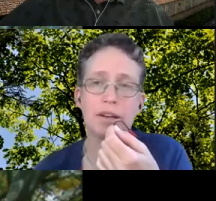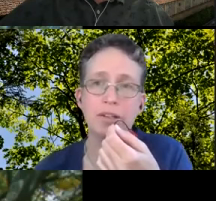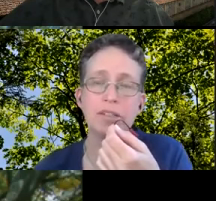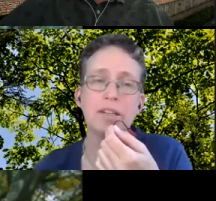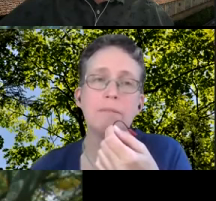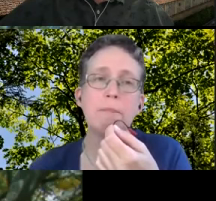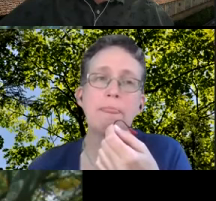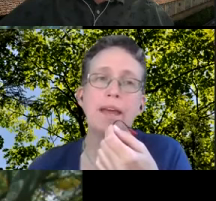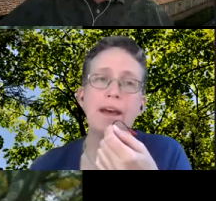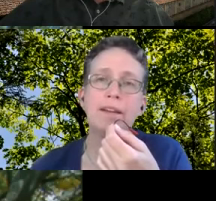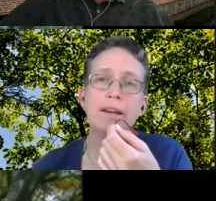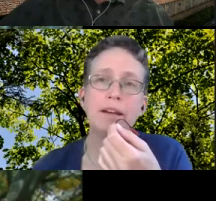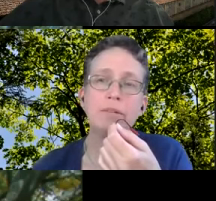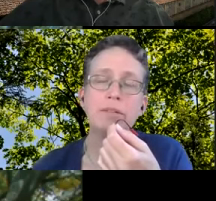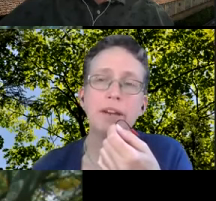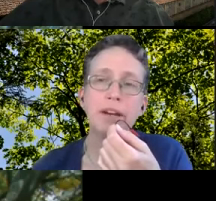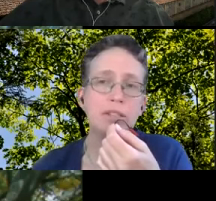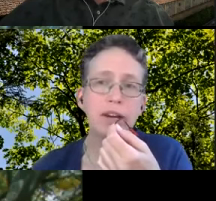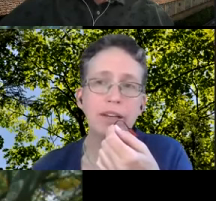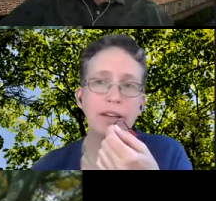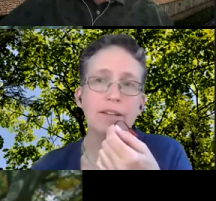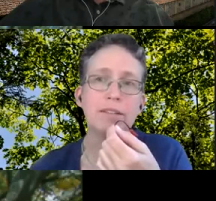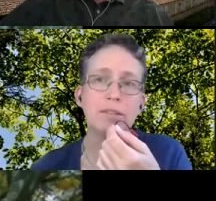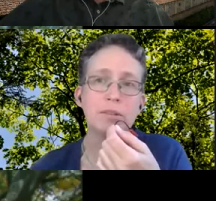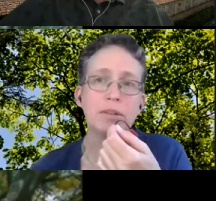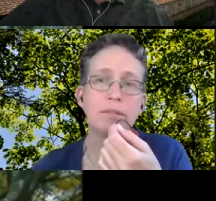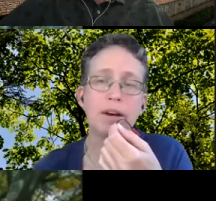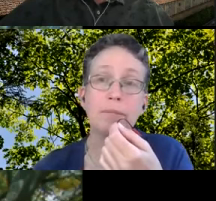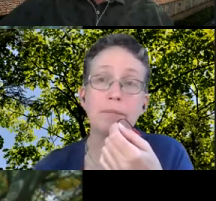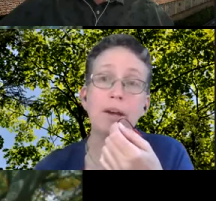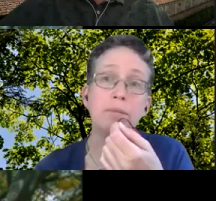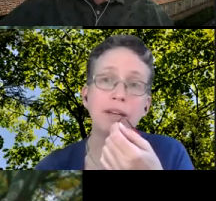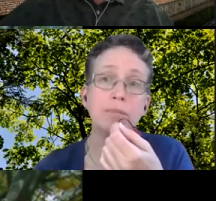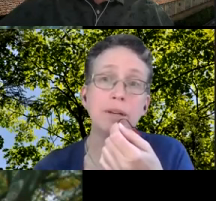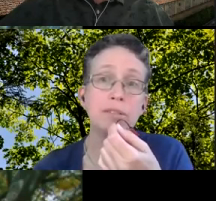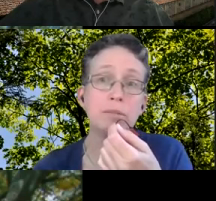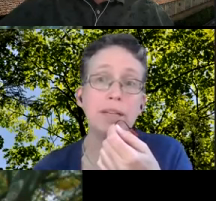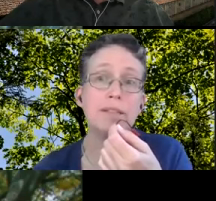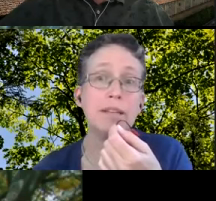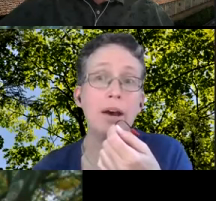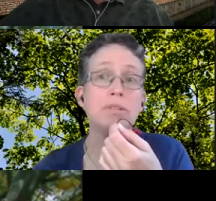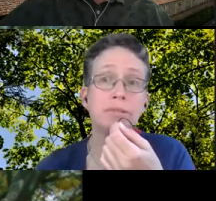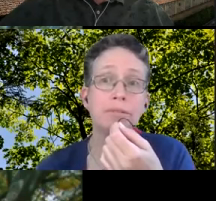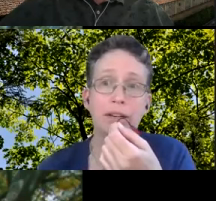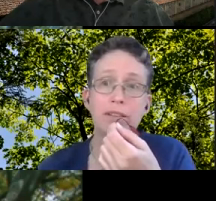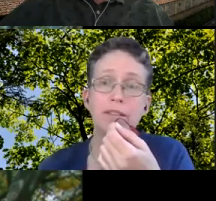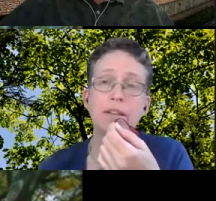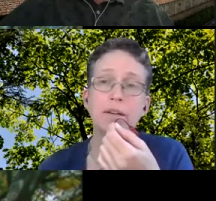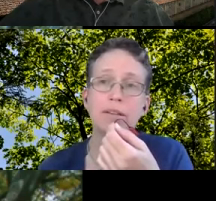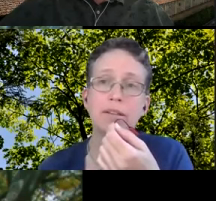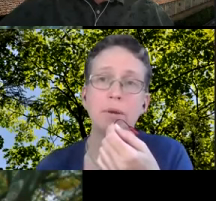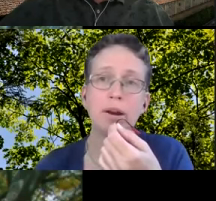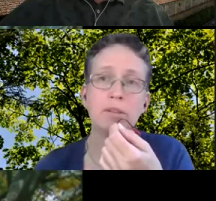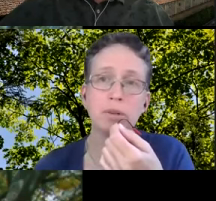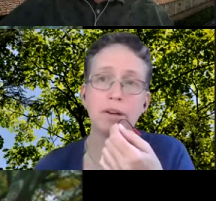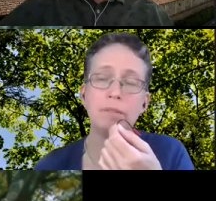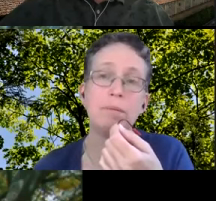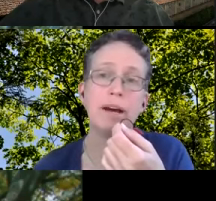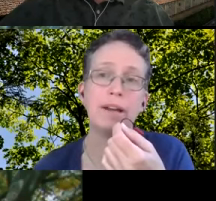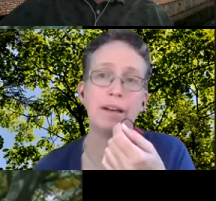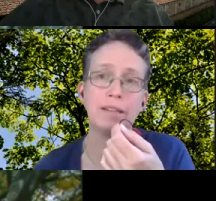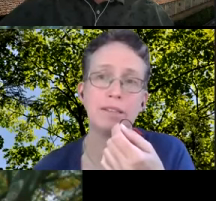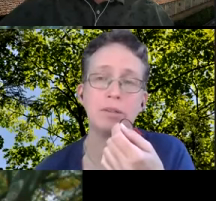amongst others. And it was a very striking sort of eye-opening experience for me to see how different the parks were